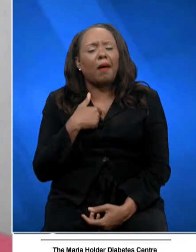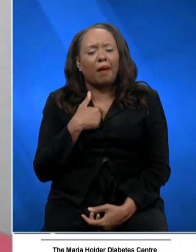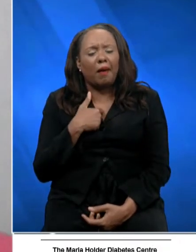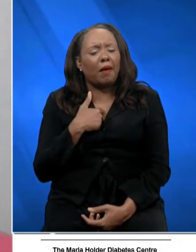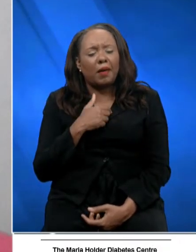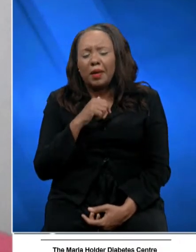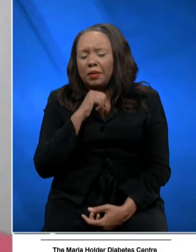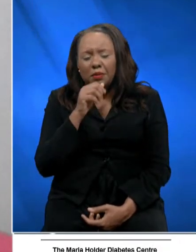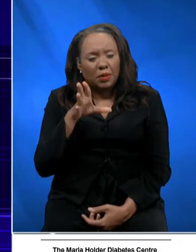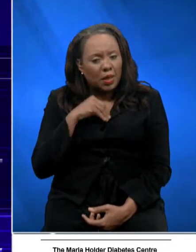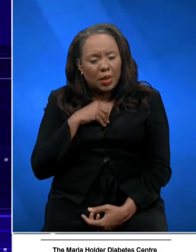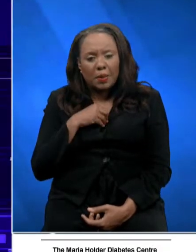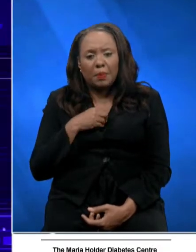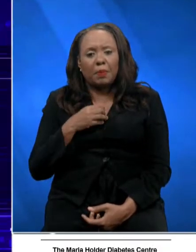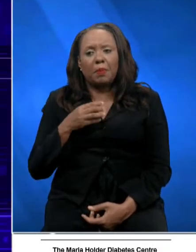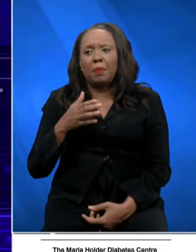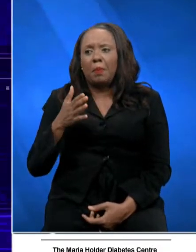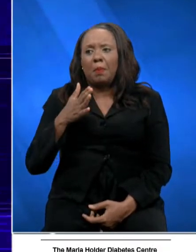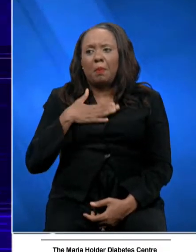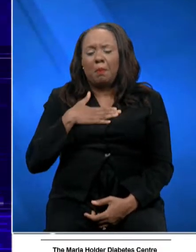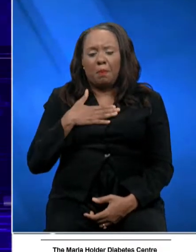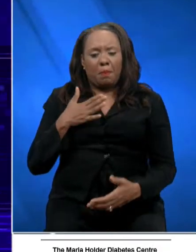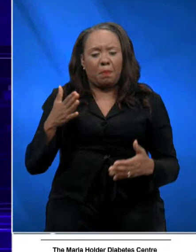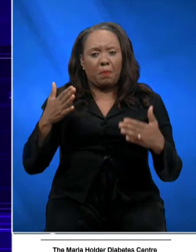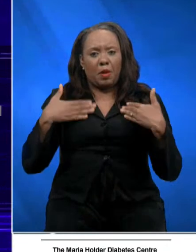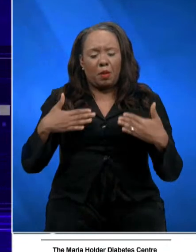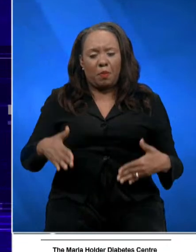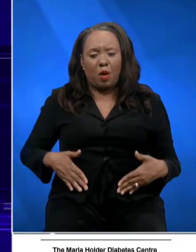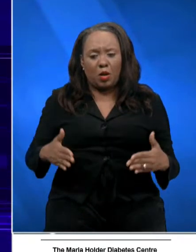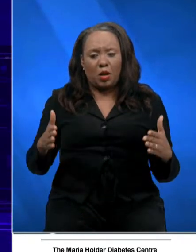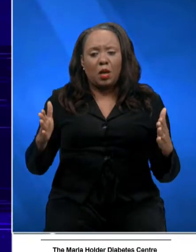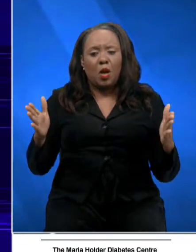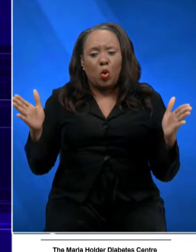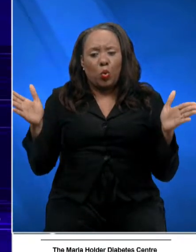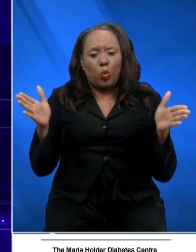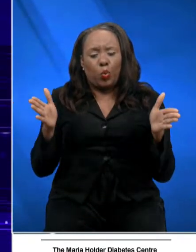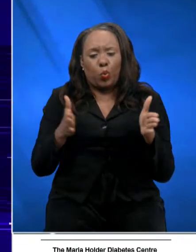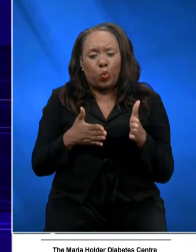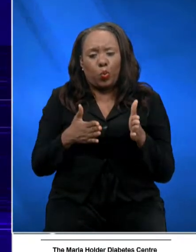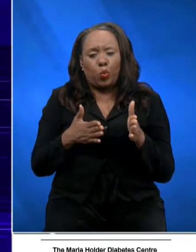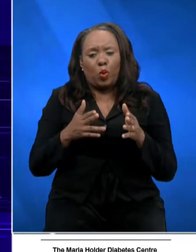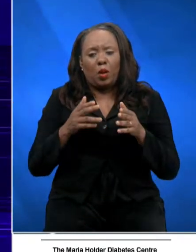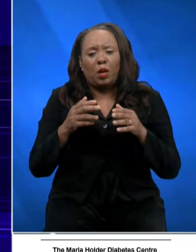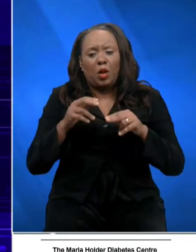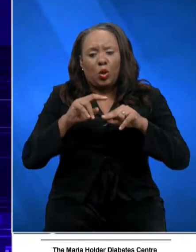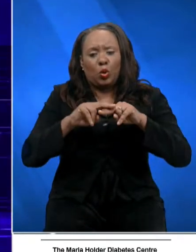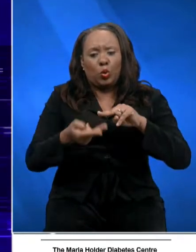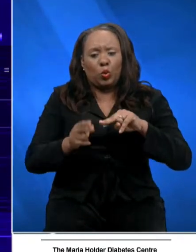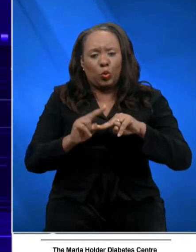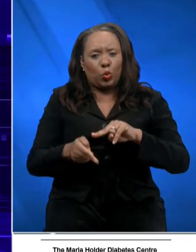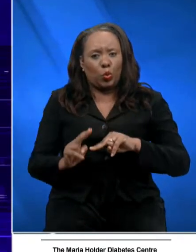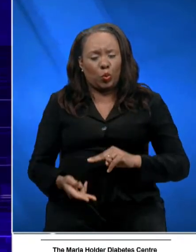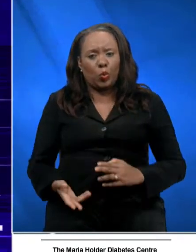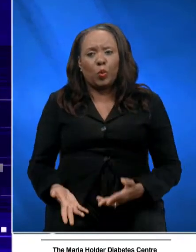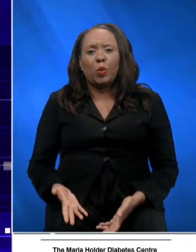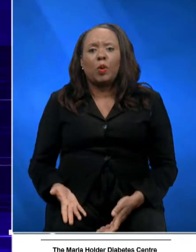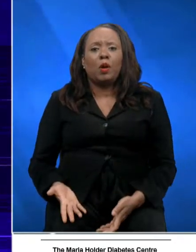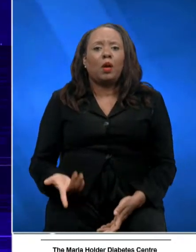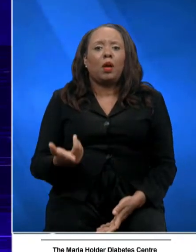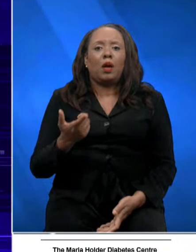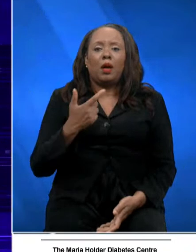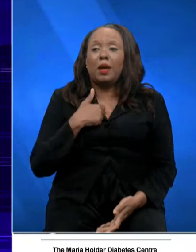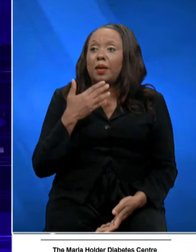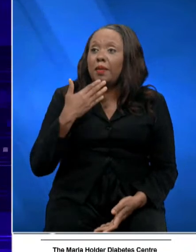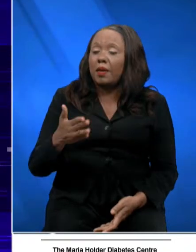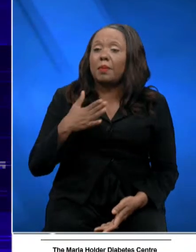of weight, and I was thinking suicidal. God, that's my judgment. That's the truth. I was. And thanks to my pastor